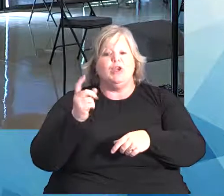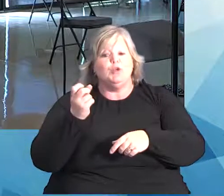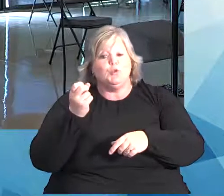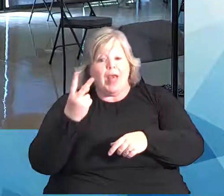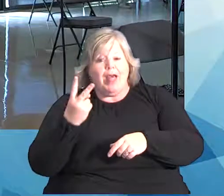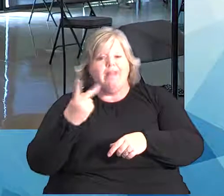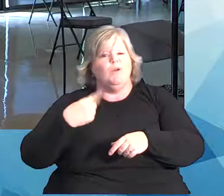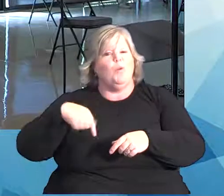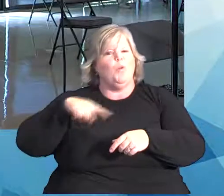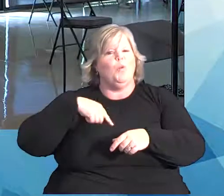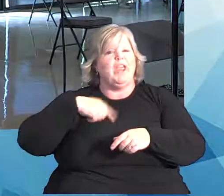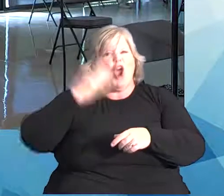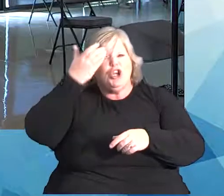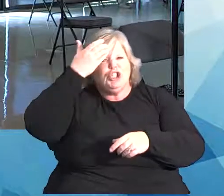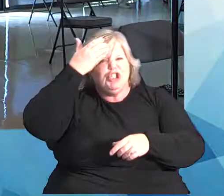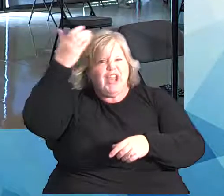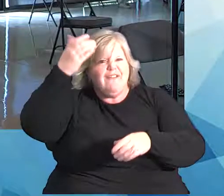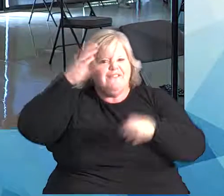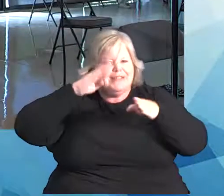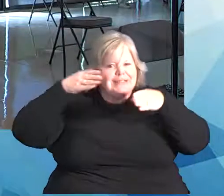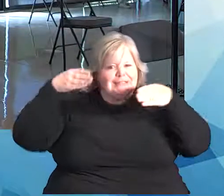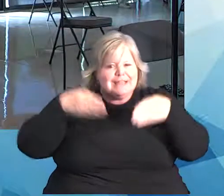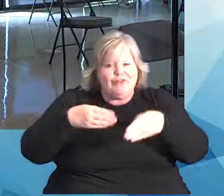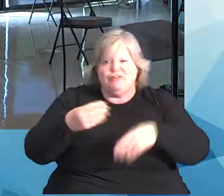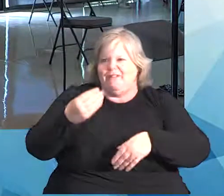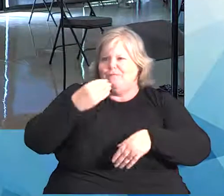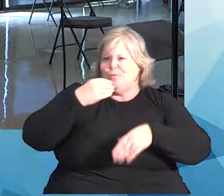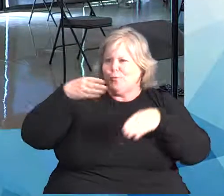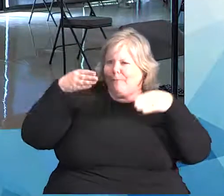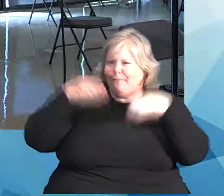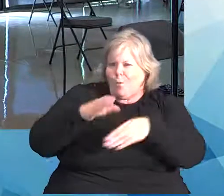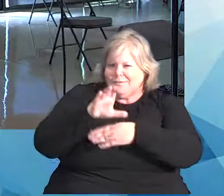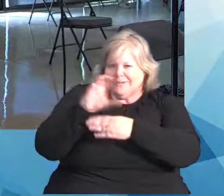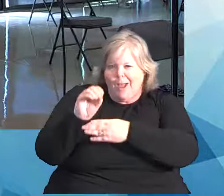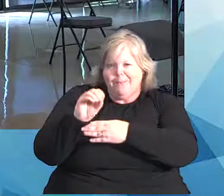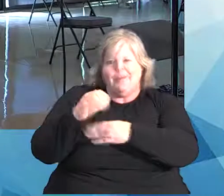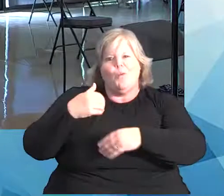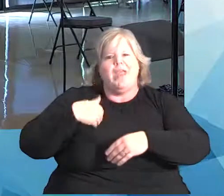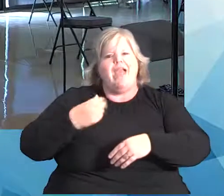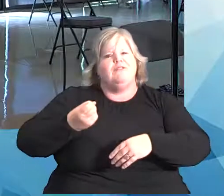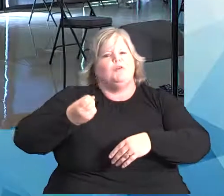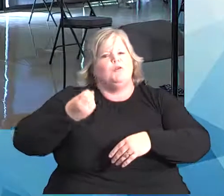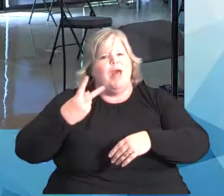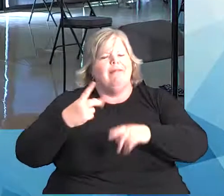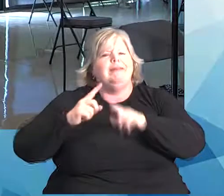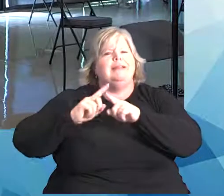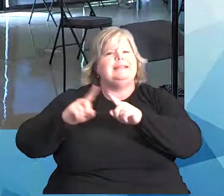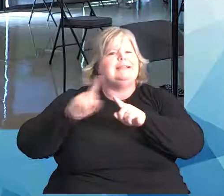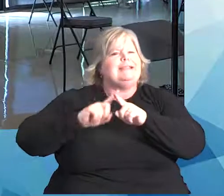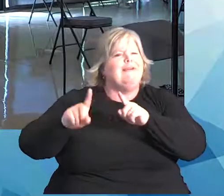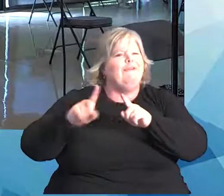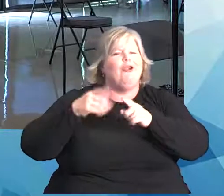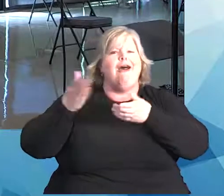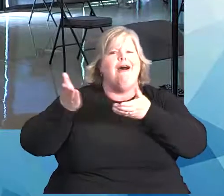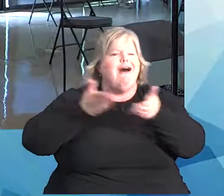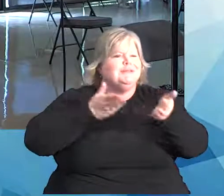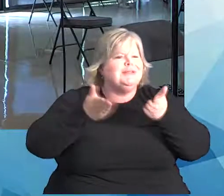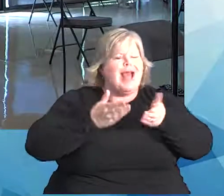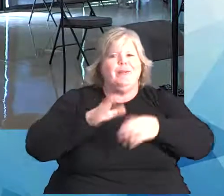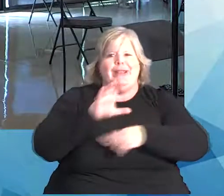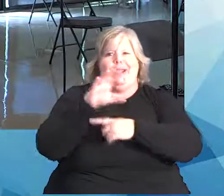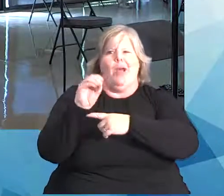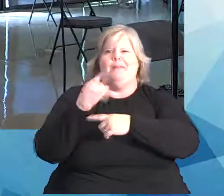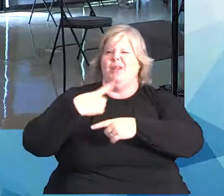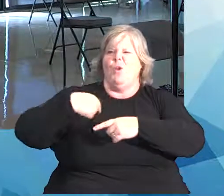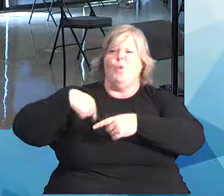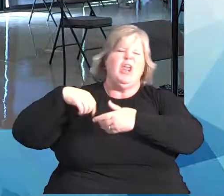chef-centric, food-focused company. We are 12 distinct hospitality companies that are united by our